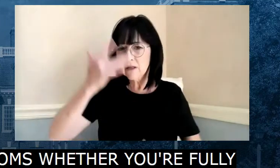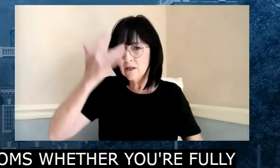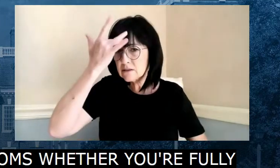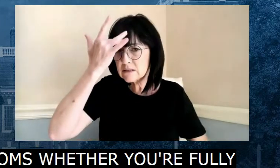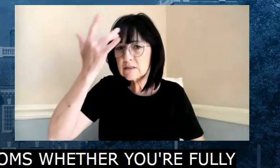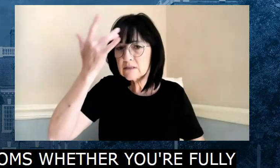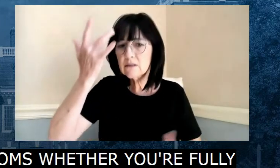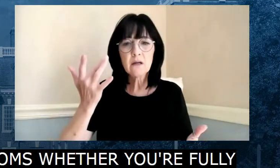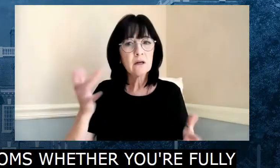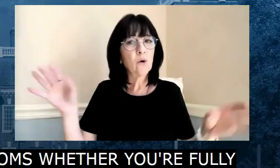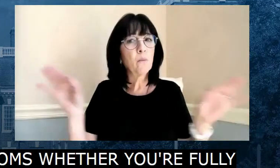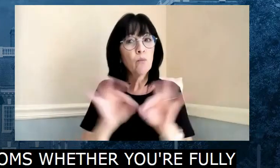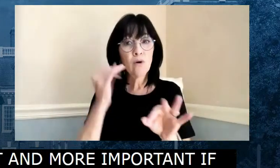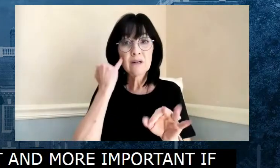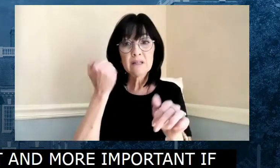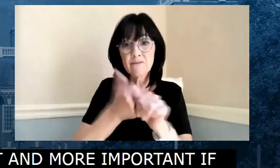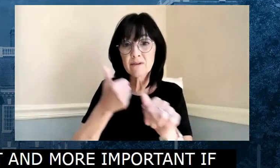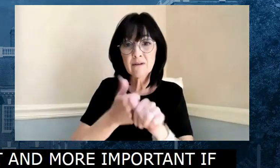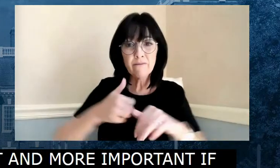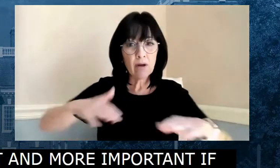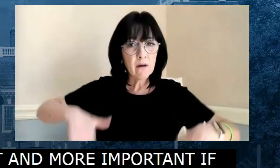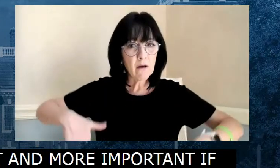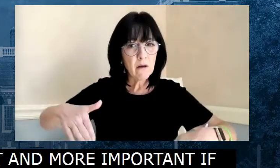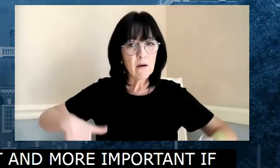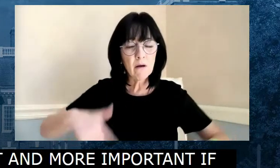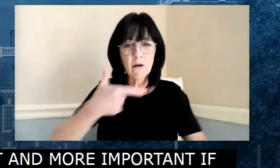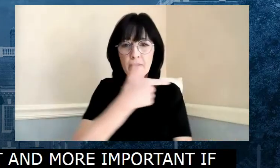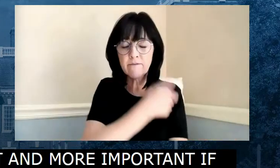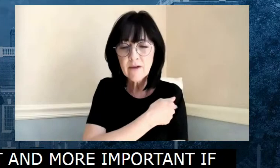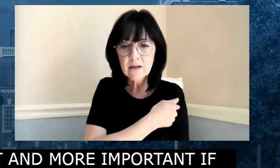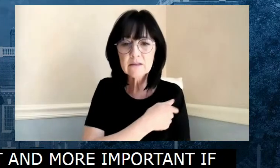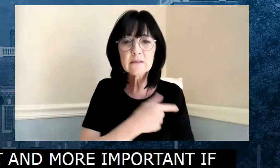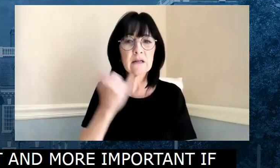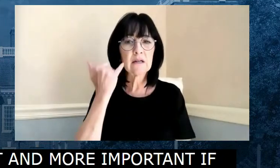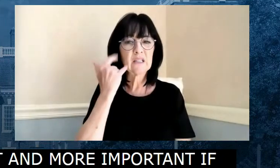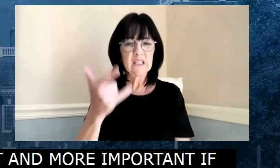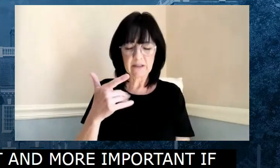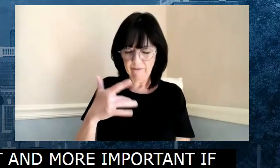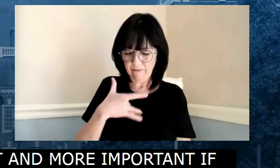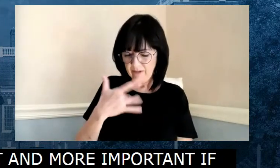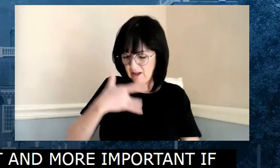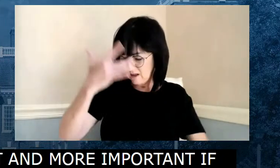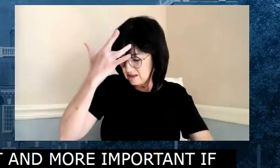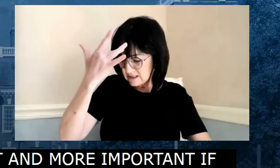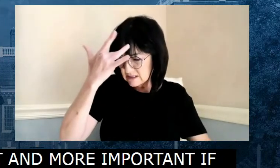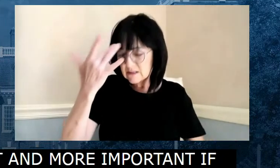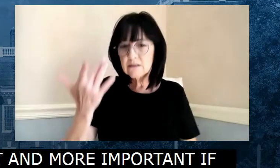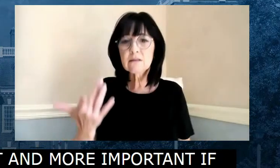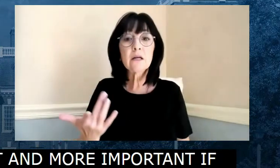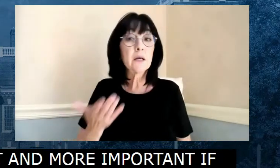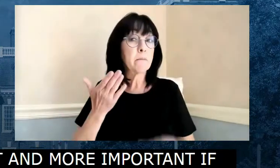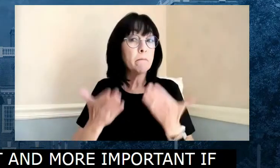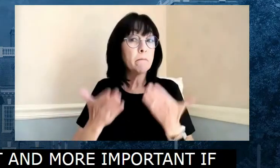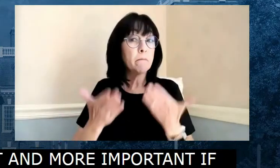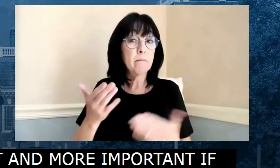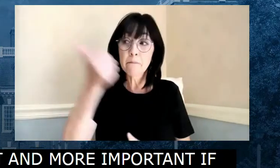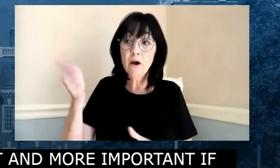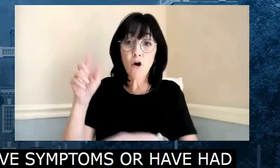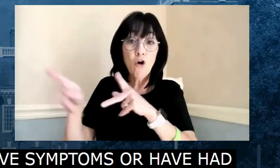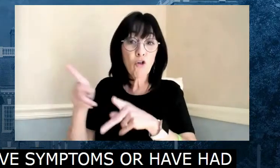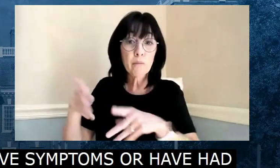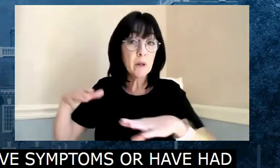not vaccinated and either have symptoms or have had exposures to other unvaccinated